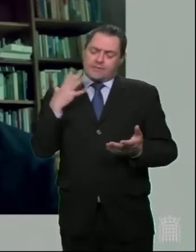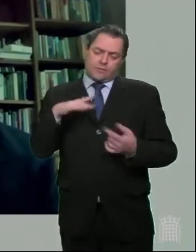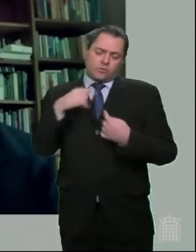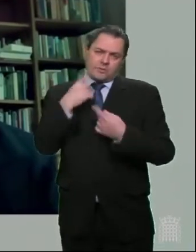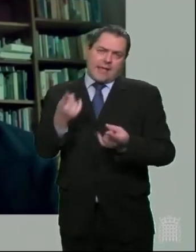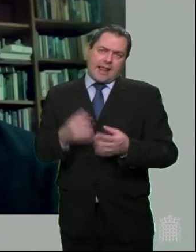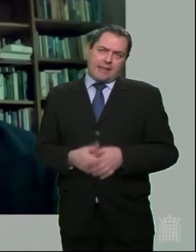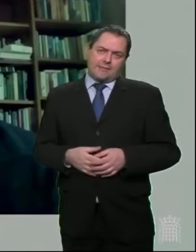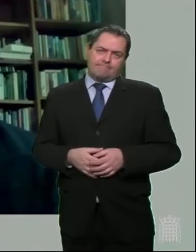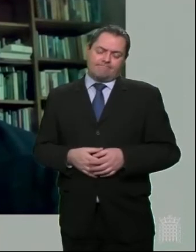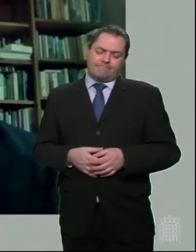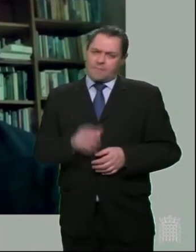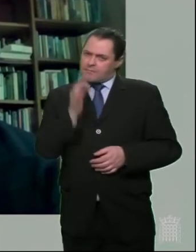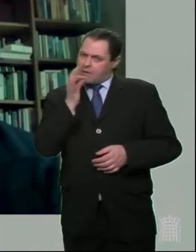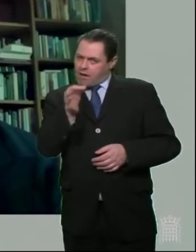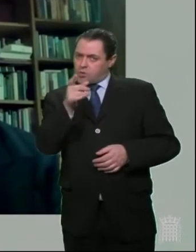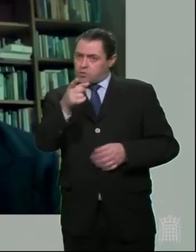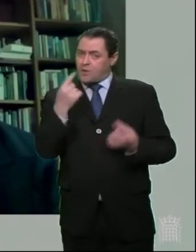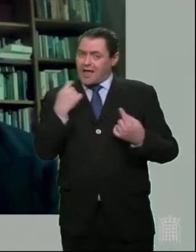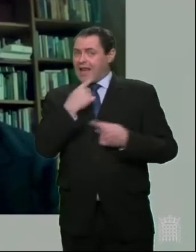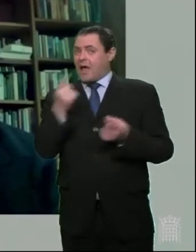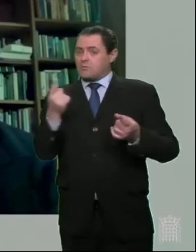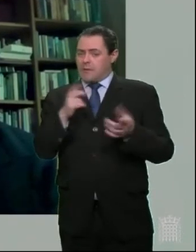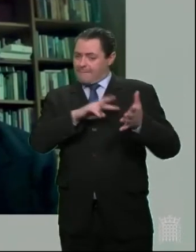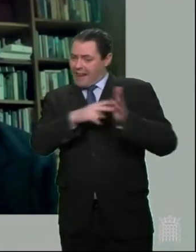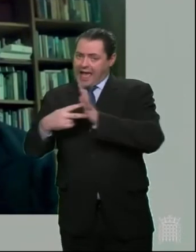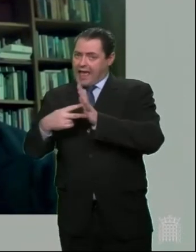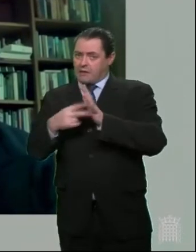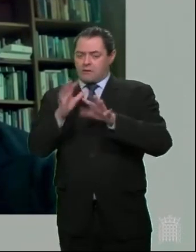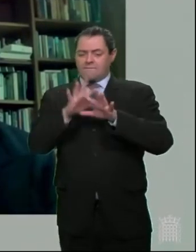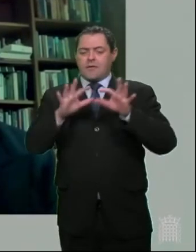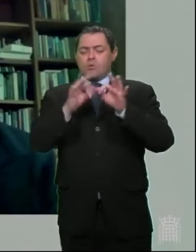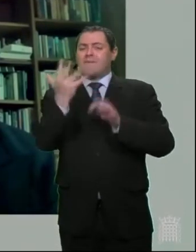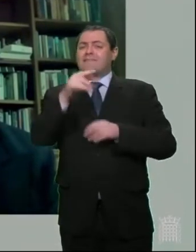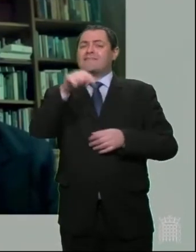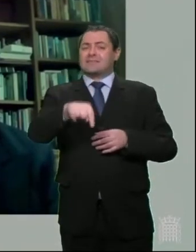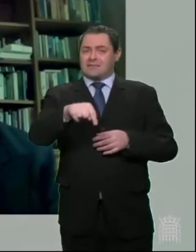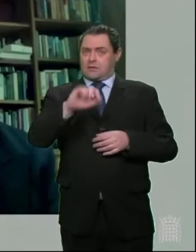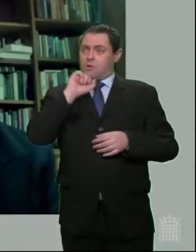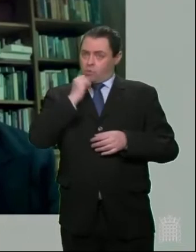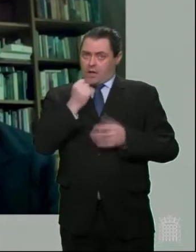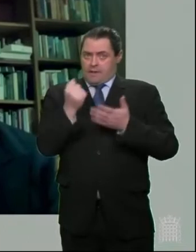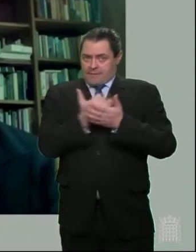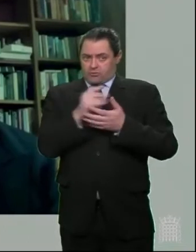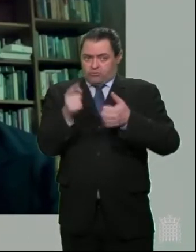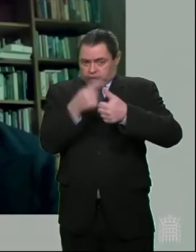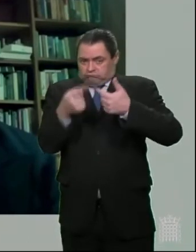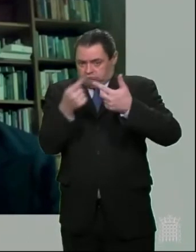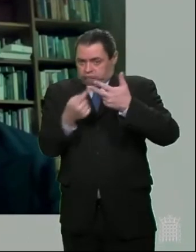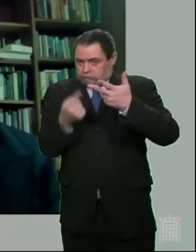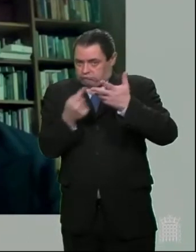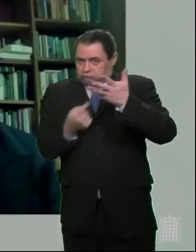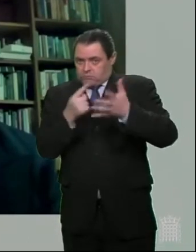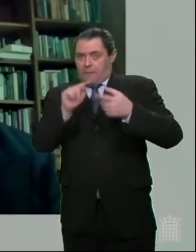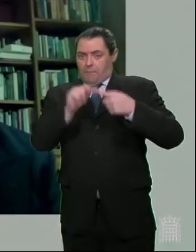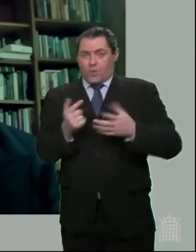the House this morning that when he announces his comprehensive plan in mid-February, it will deal with how we lift every area out